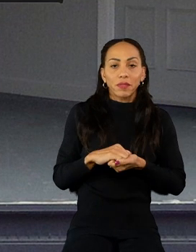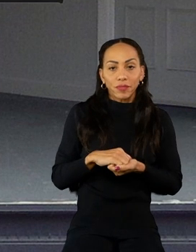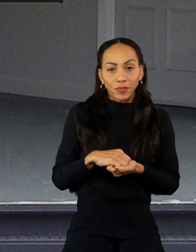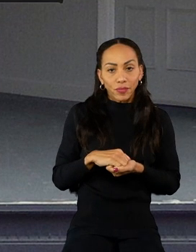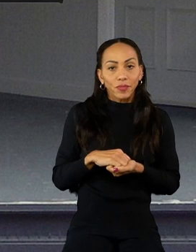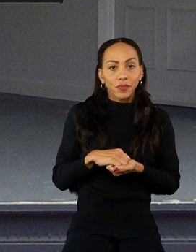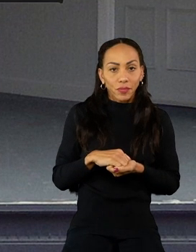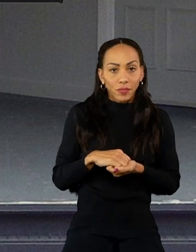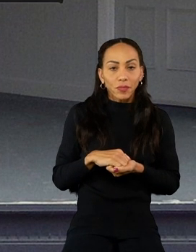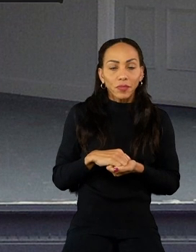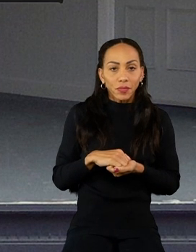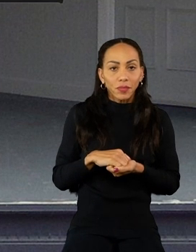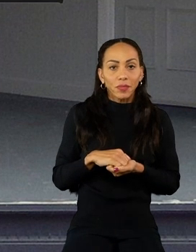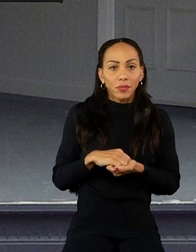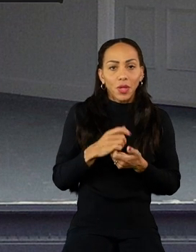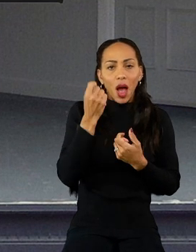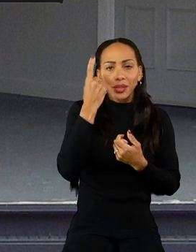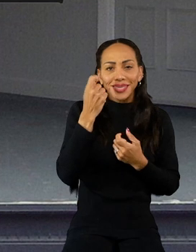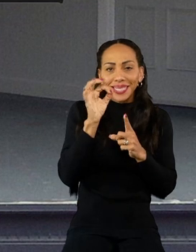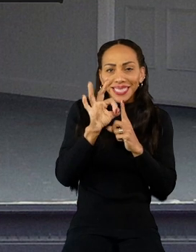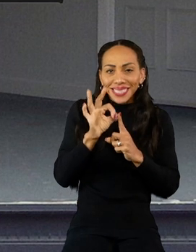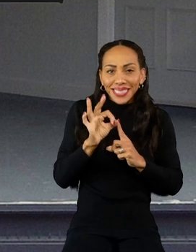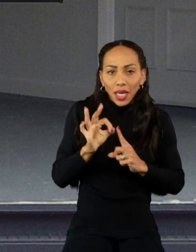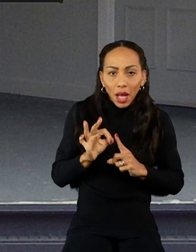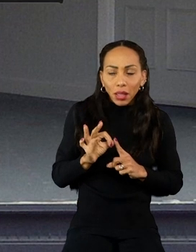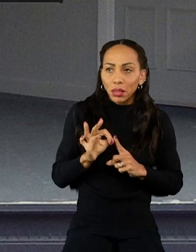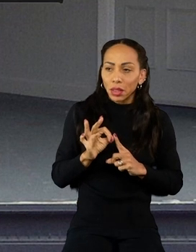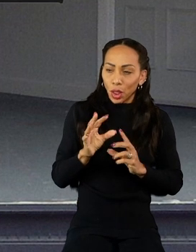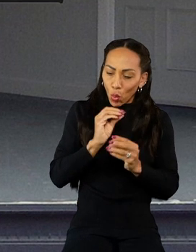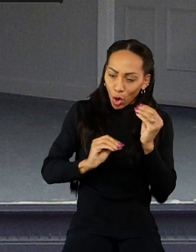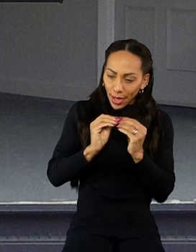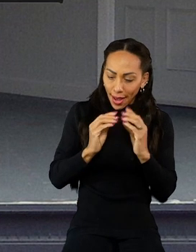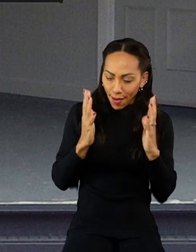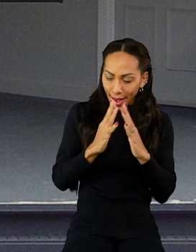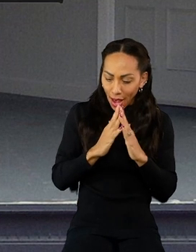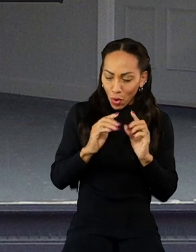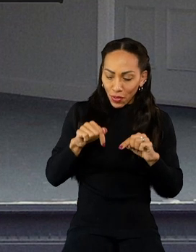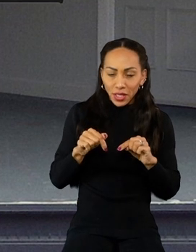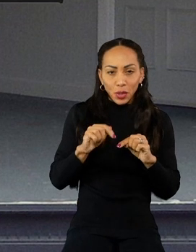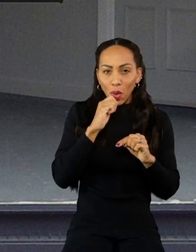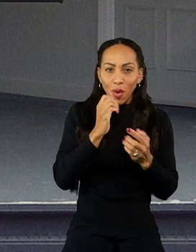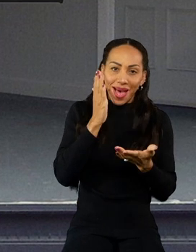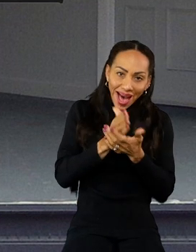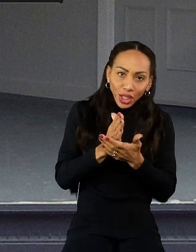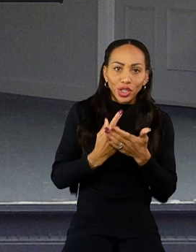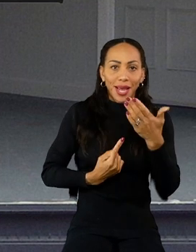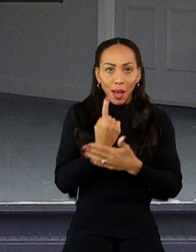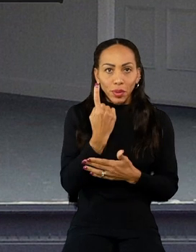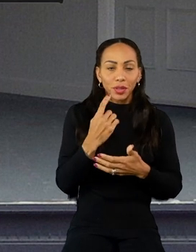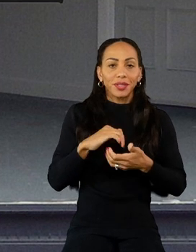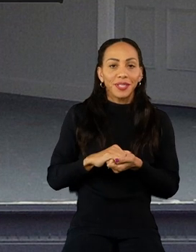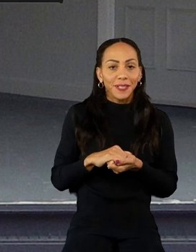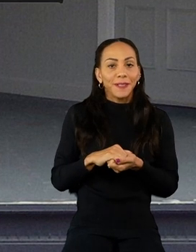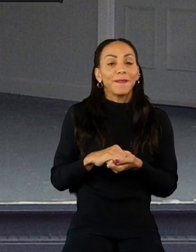getting our heads around it and also getting into like the real kind of like detail of it all and working out how it's going to actually